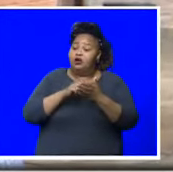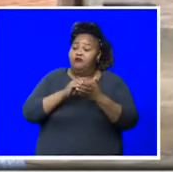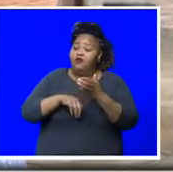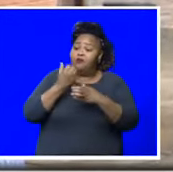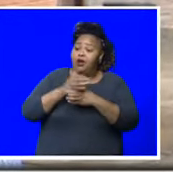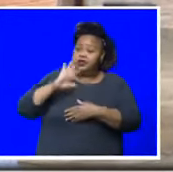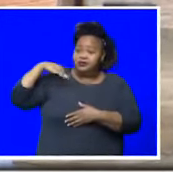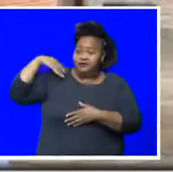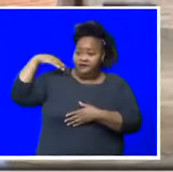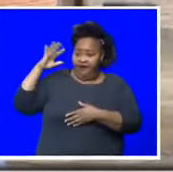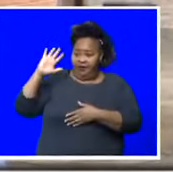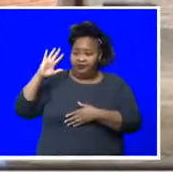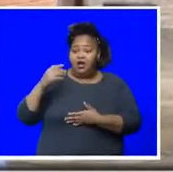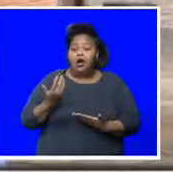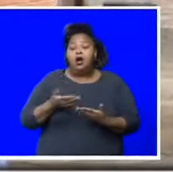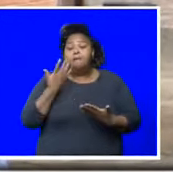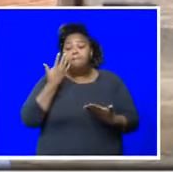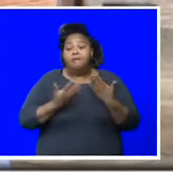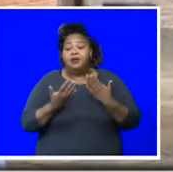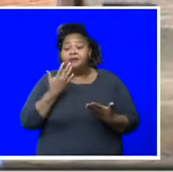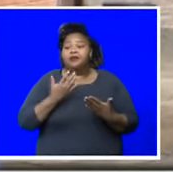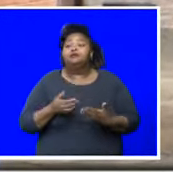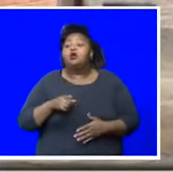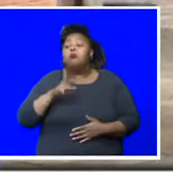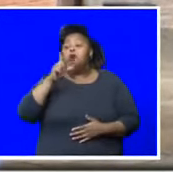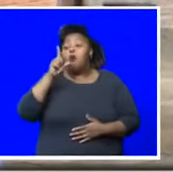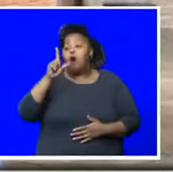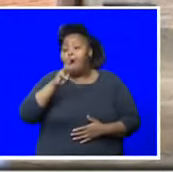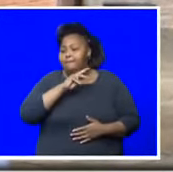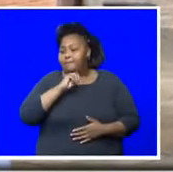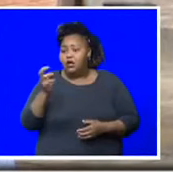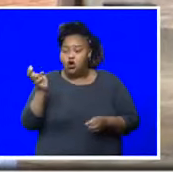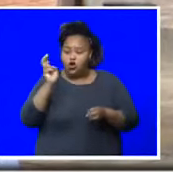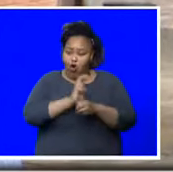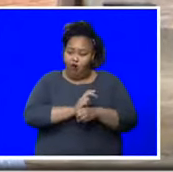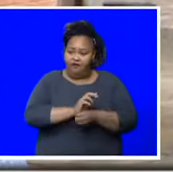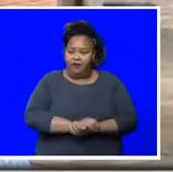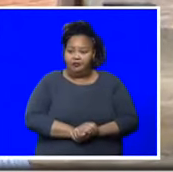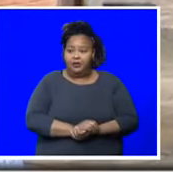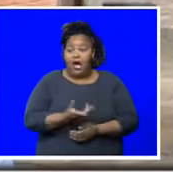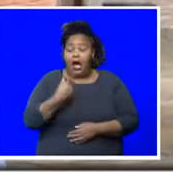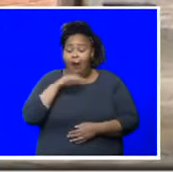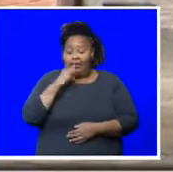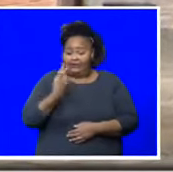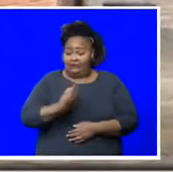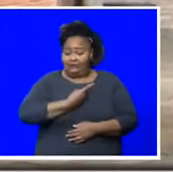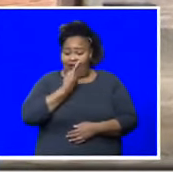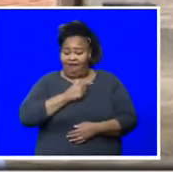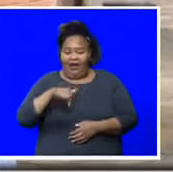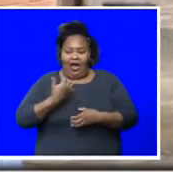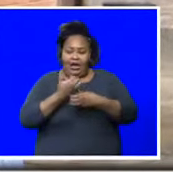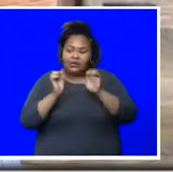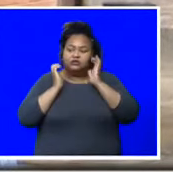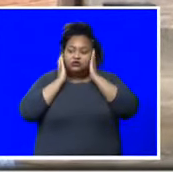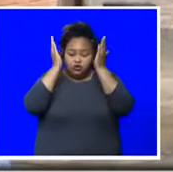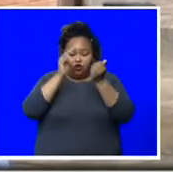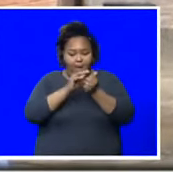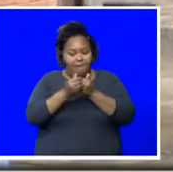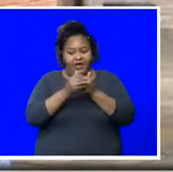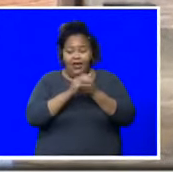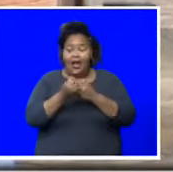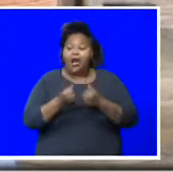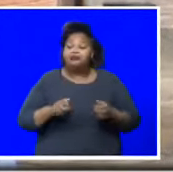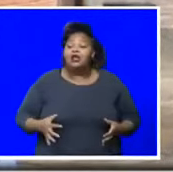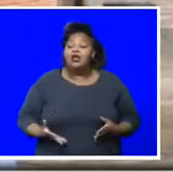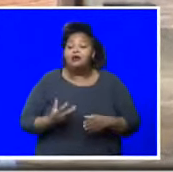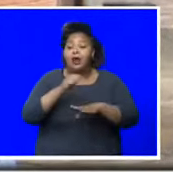ukuthi mhlambe thina esimaswati singakhona ukulimela su supply kube bona laba labanazana laba uthinga kolwa kangwane the other part of the